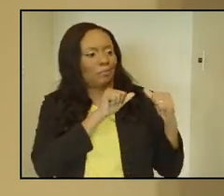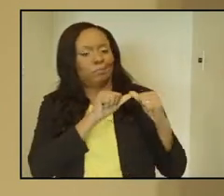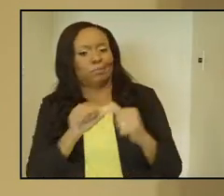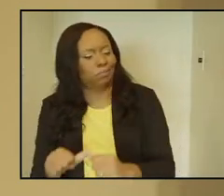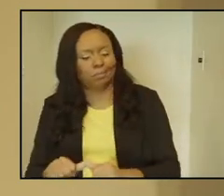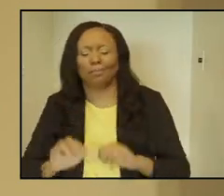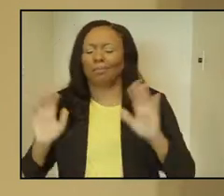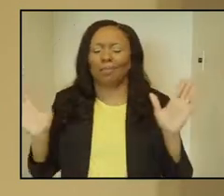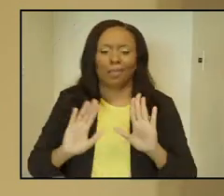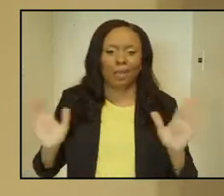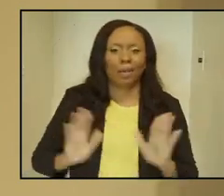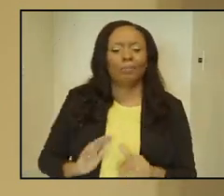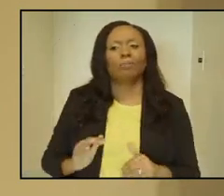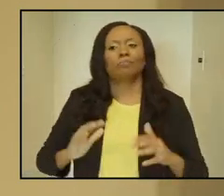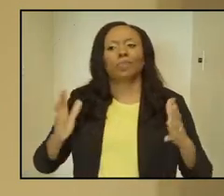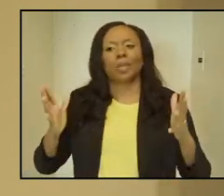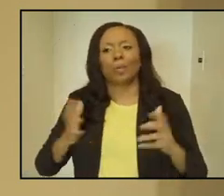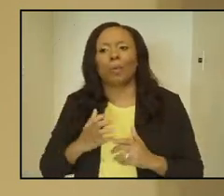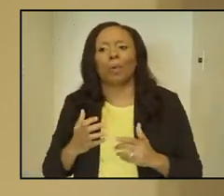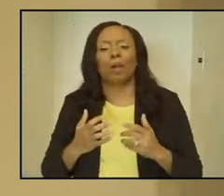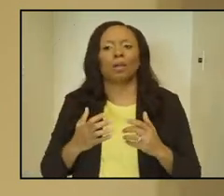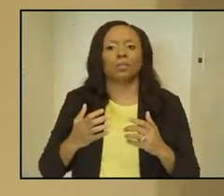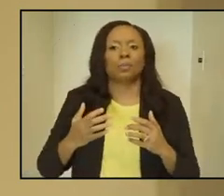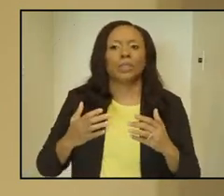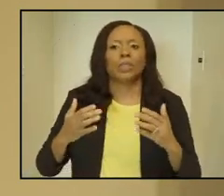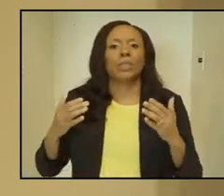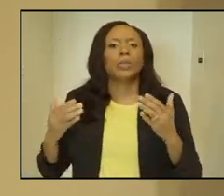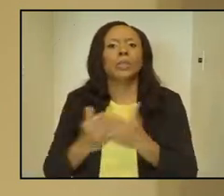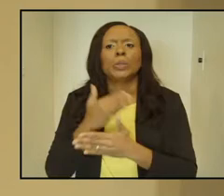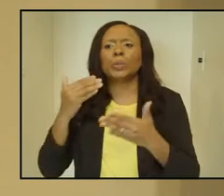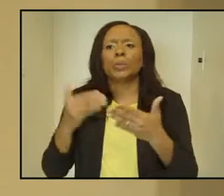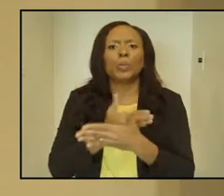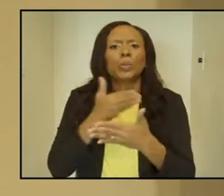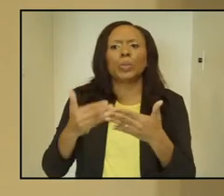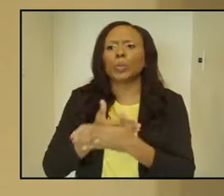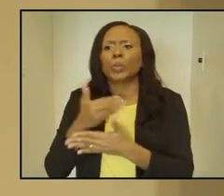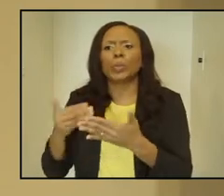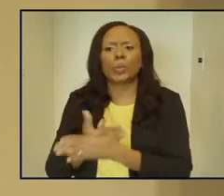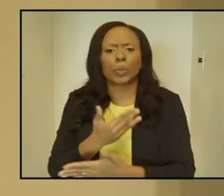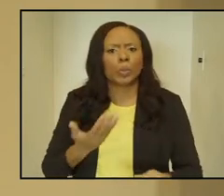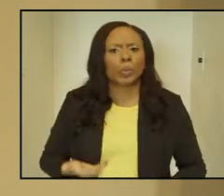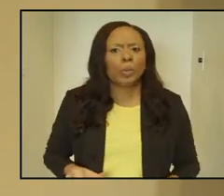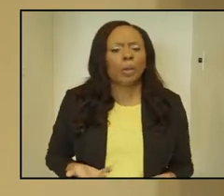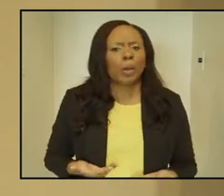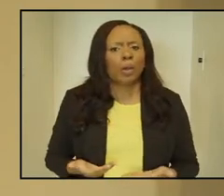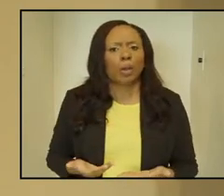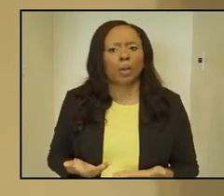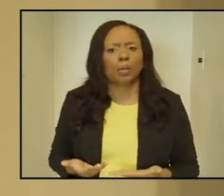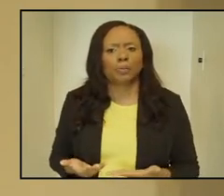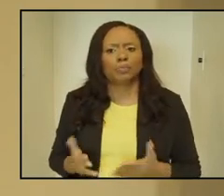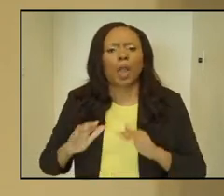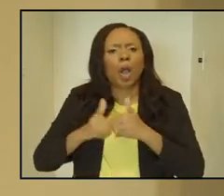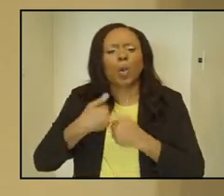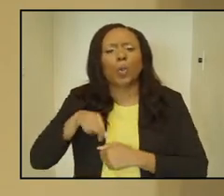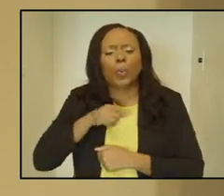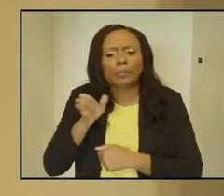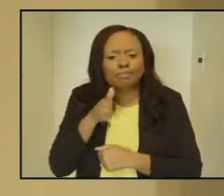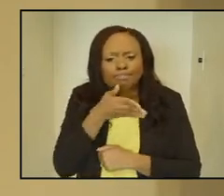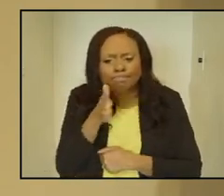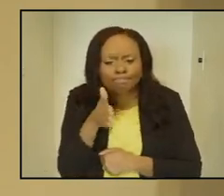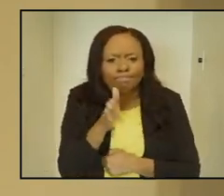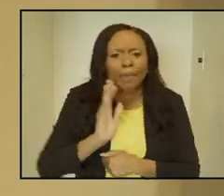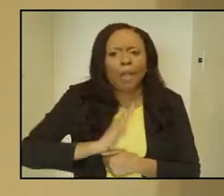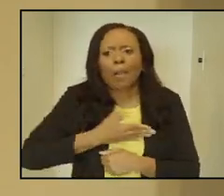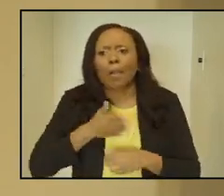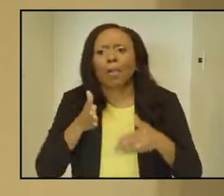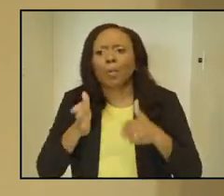speaking about it over and over, because that is going to determine whether we can earn our way in this world or not and earn the